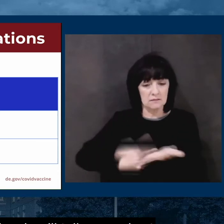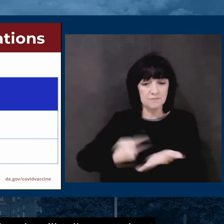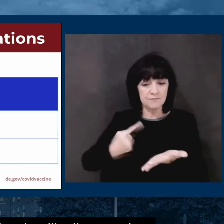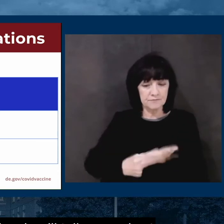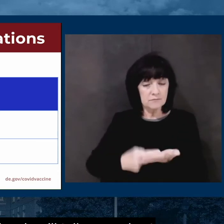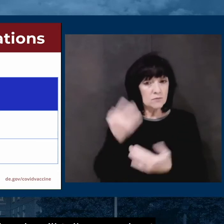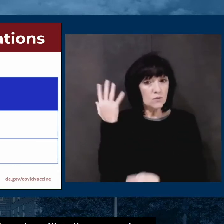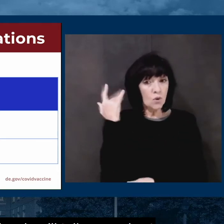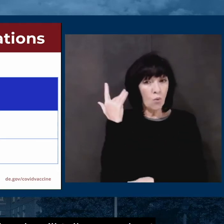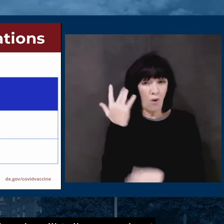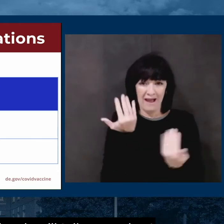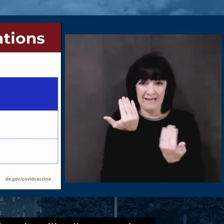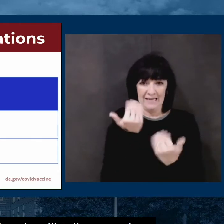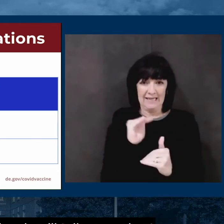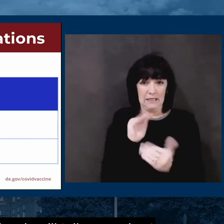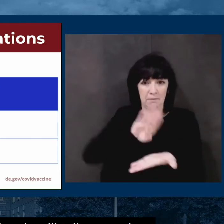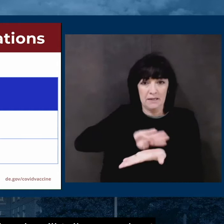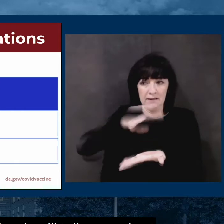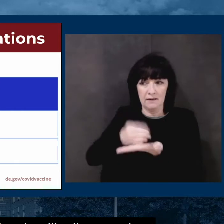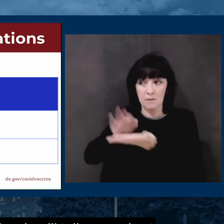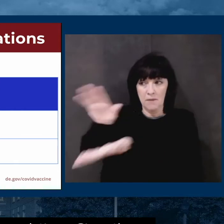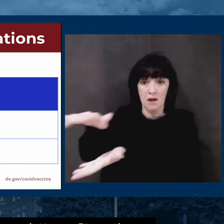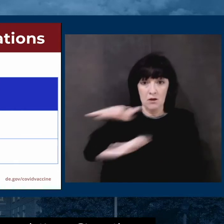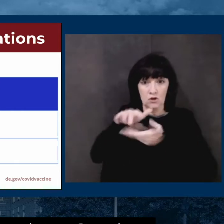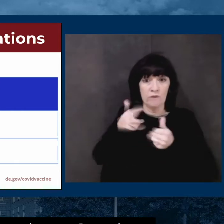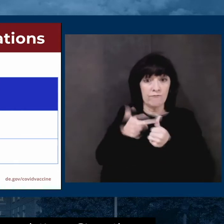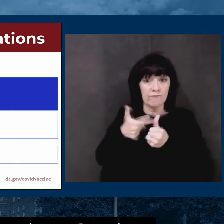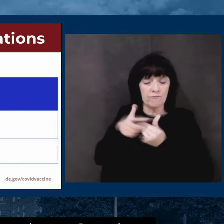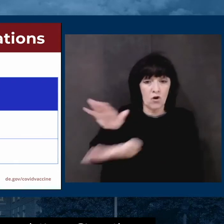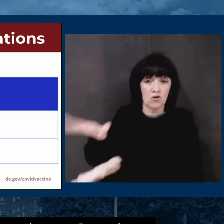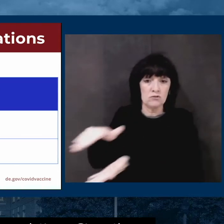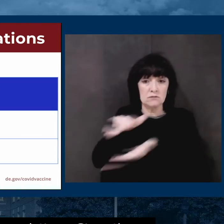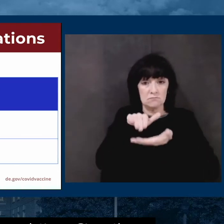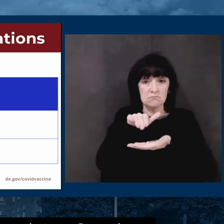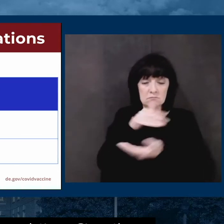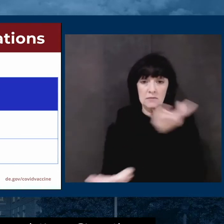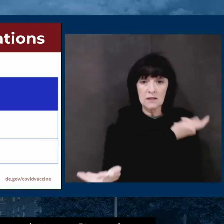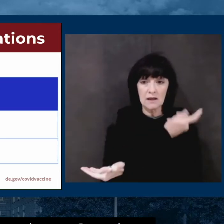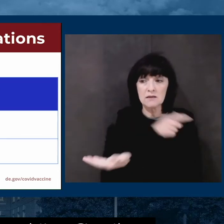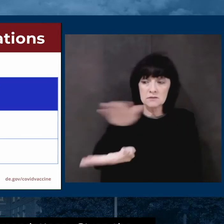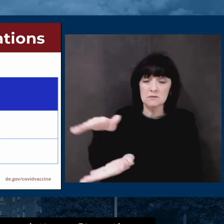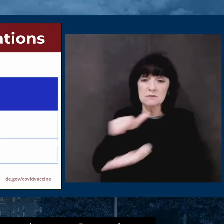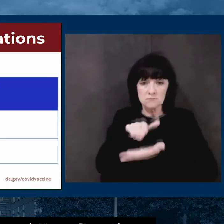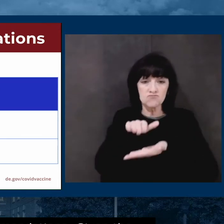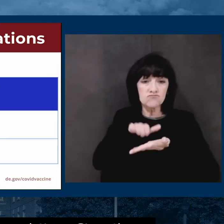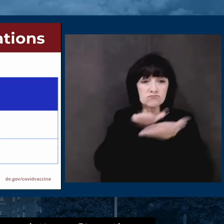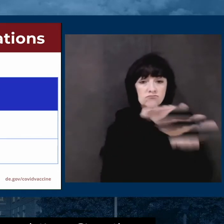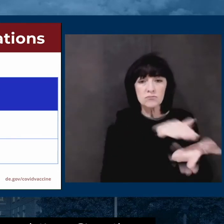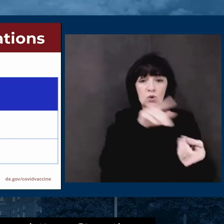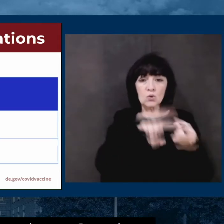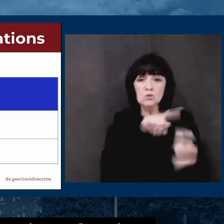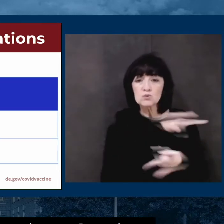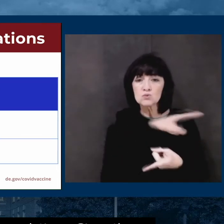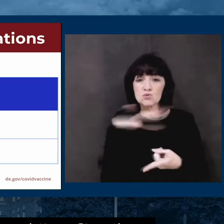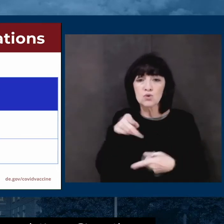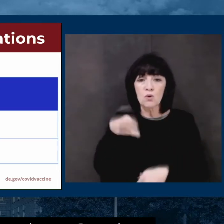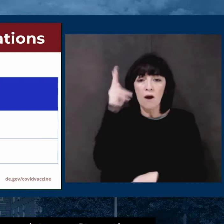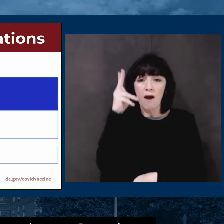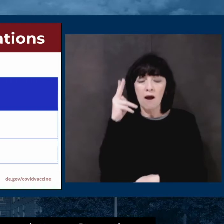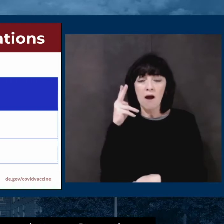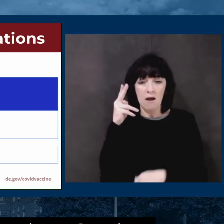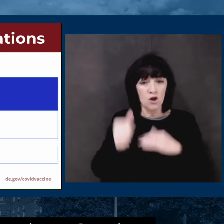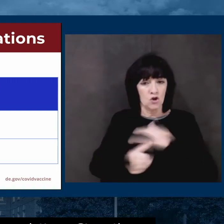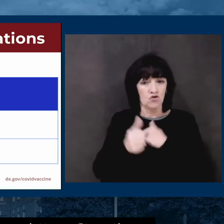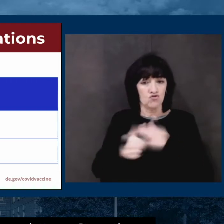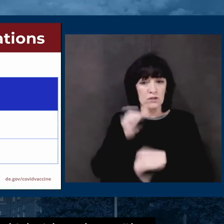supply of vaccine initially, we anticipate that the first round will be focused on high-risk workers in health and patient care settings. And